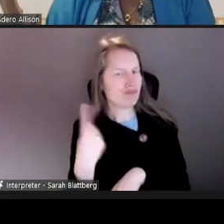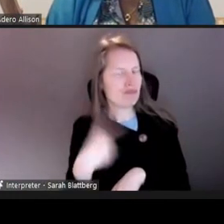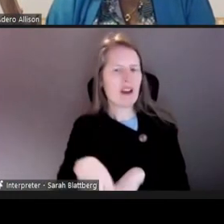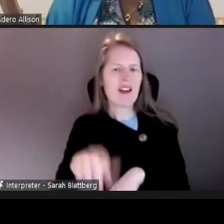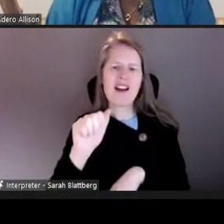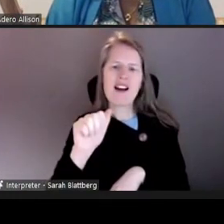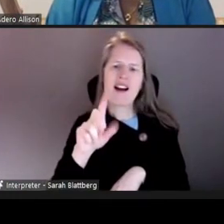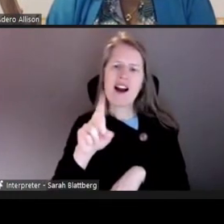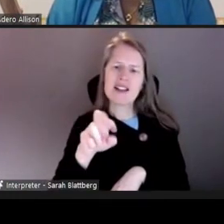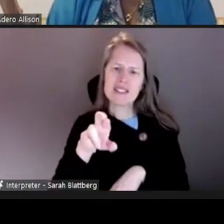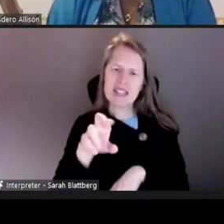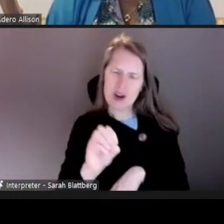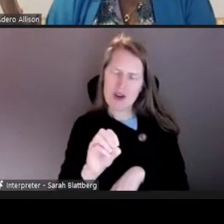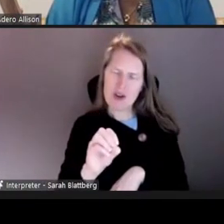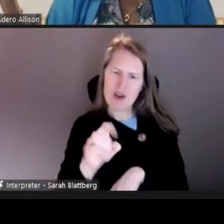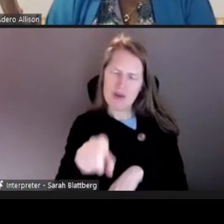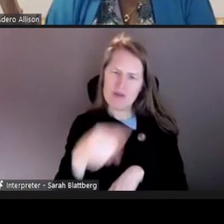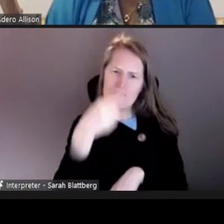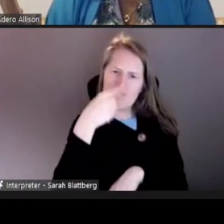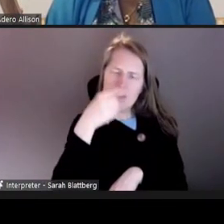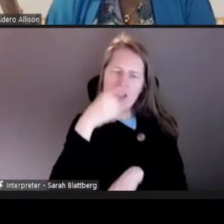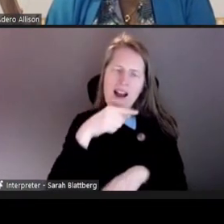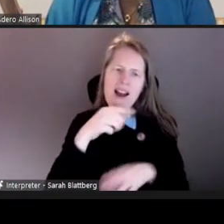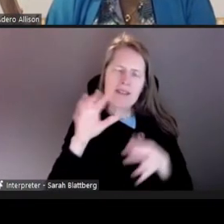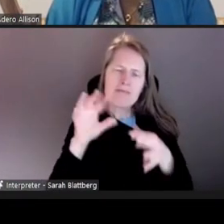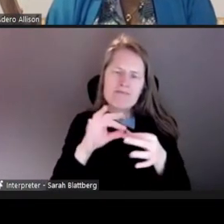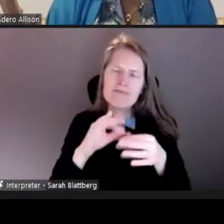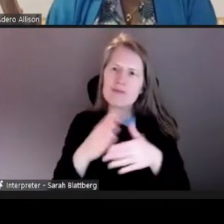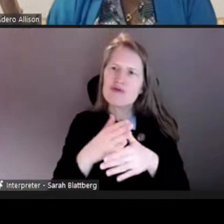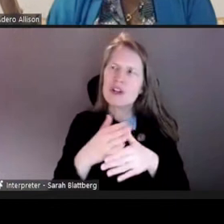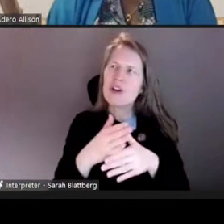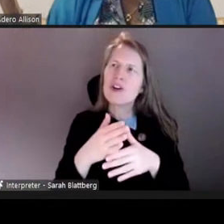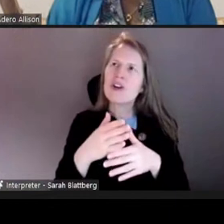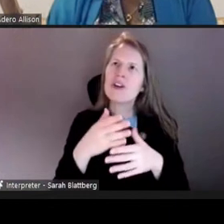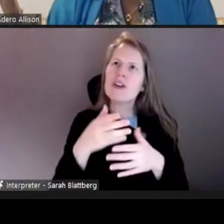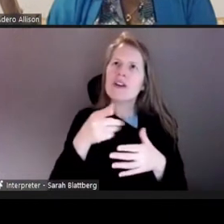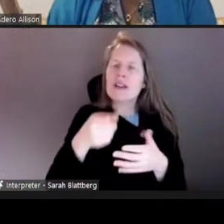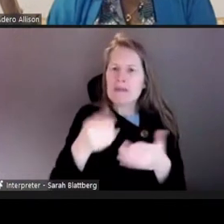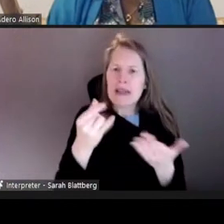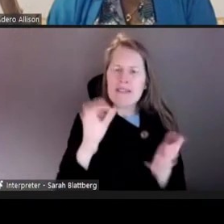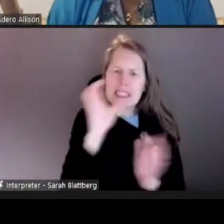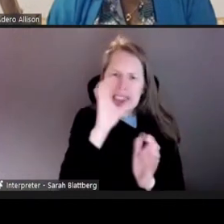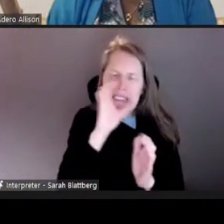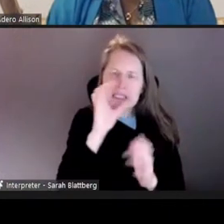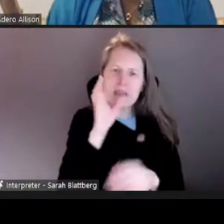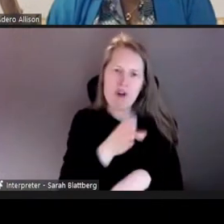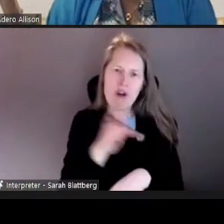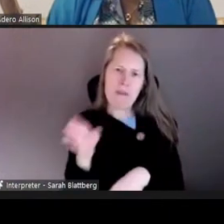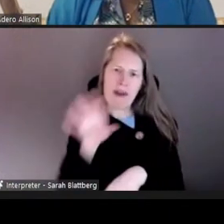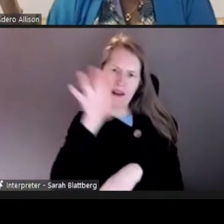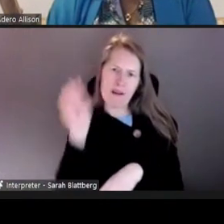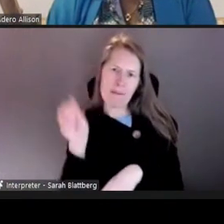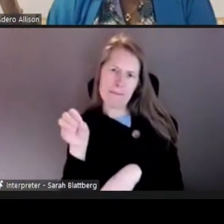general feel of like, you know, as someone who is shopping for broadband, you know, what mattered most to